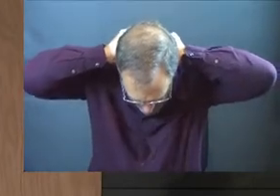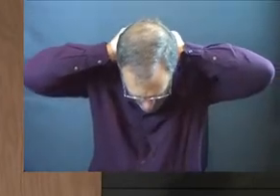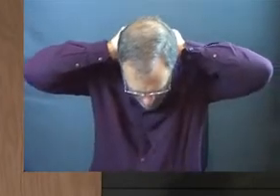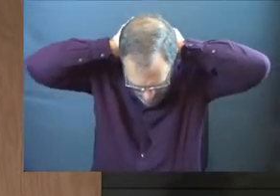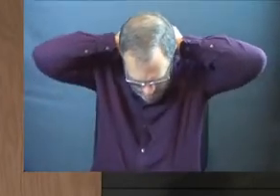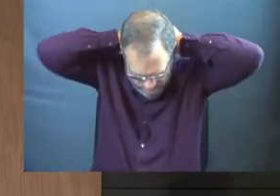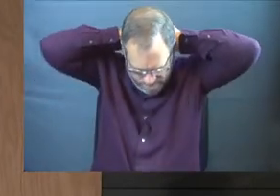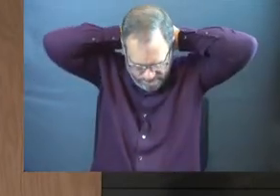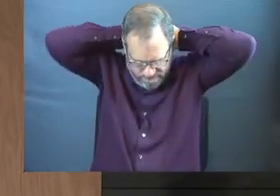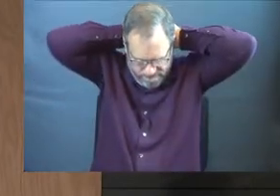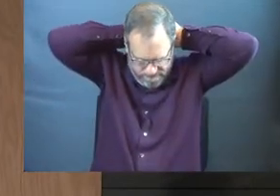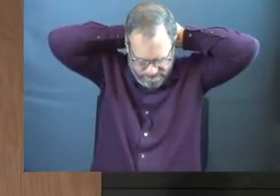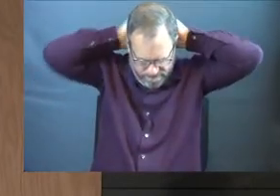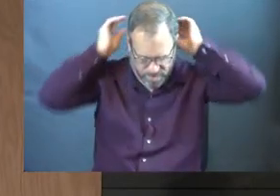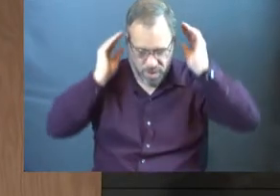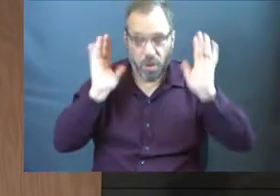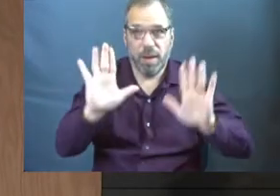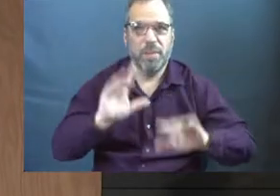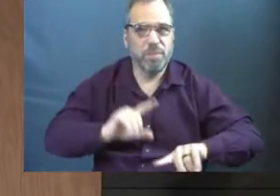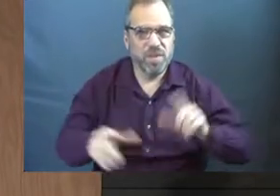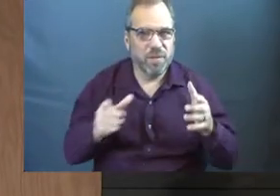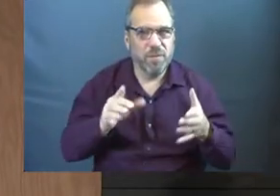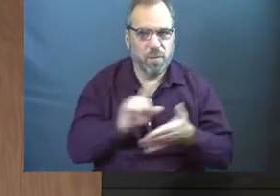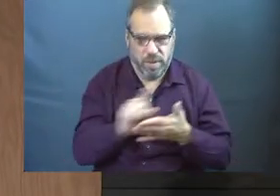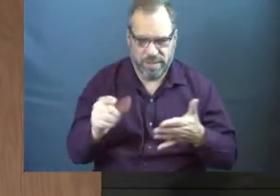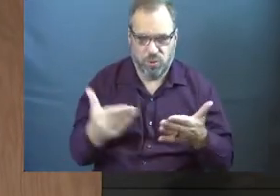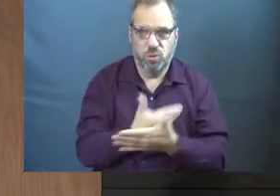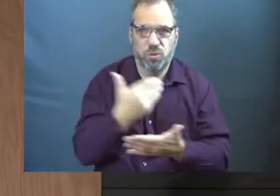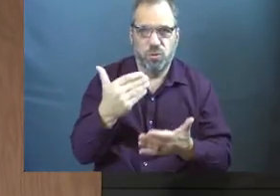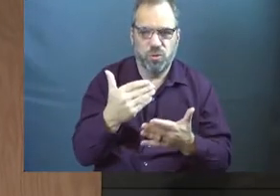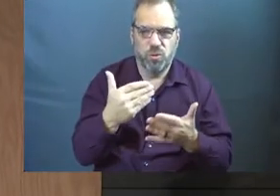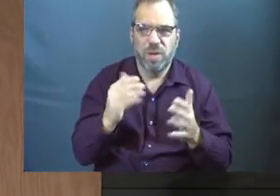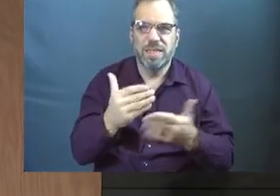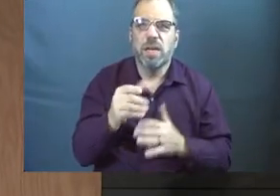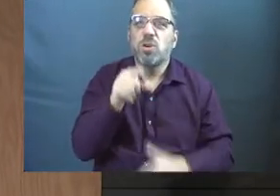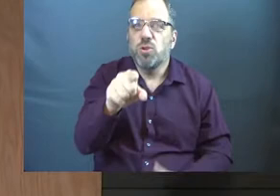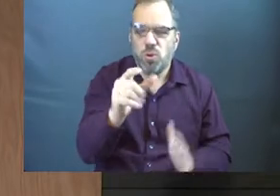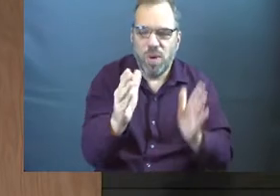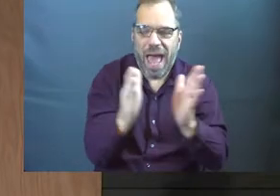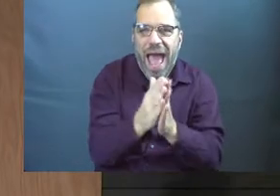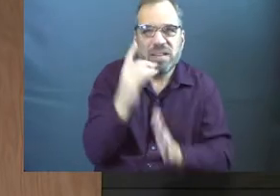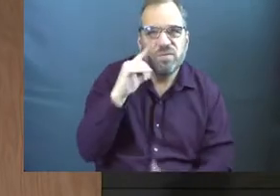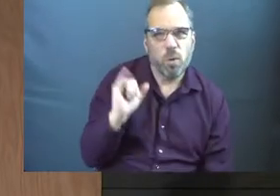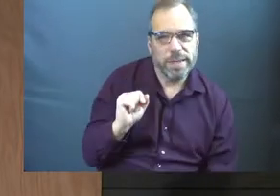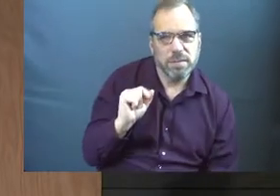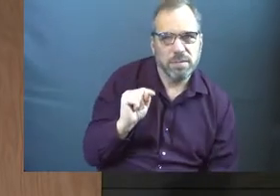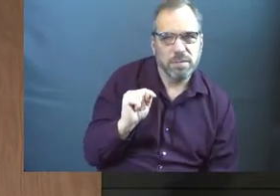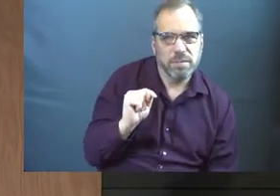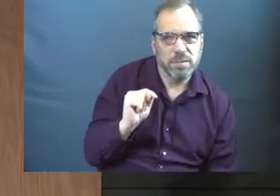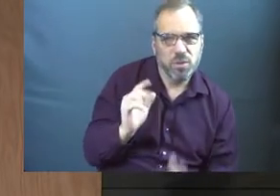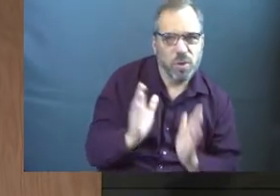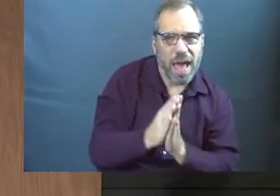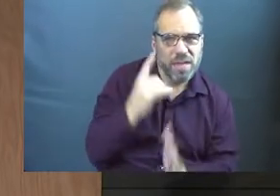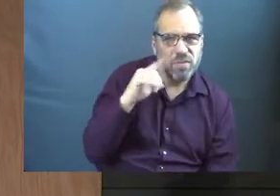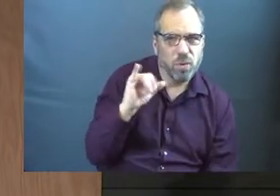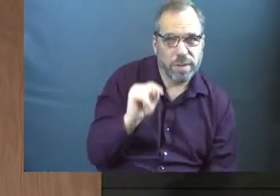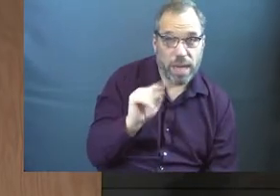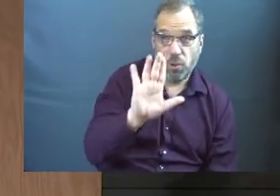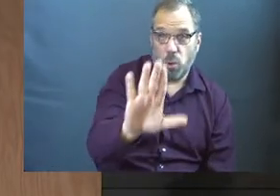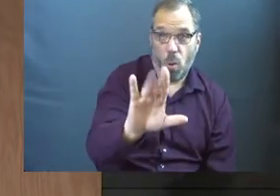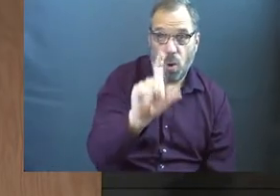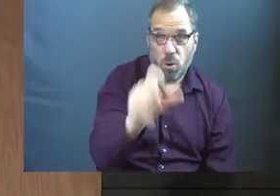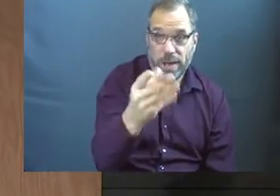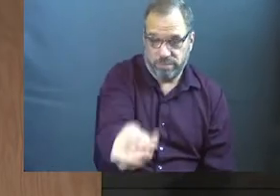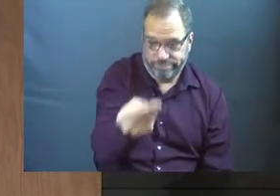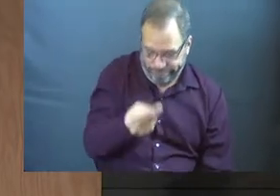Okay, so last week we had kind of a different week. We're in this new series called You Asked For It, and we've taken your